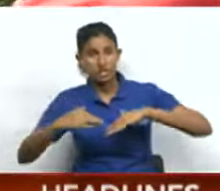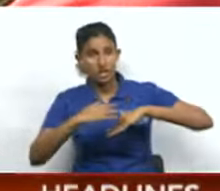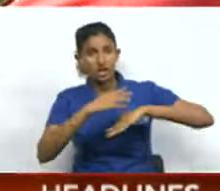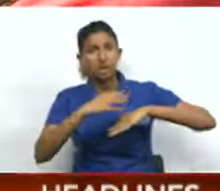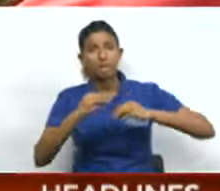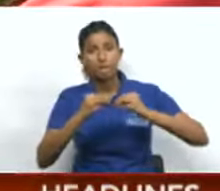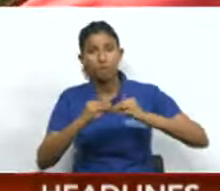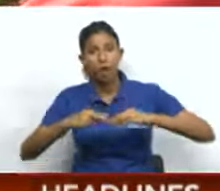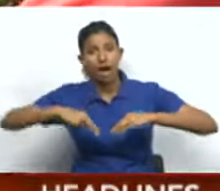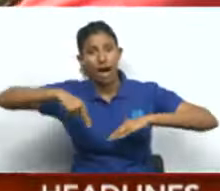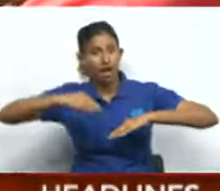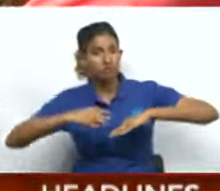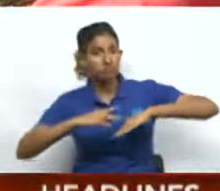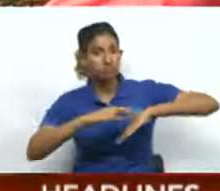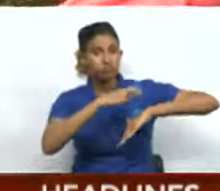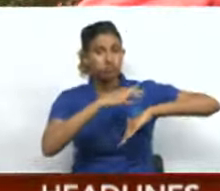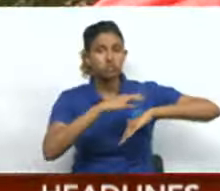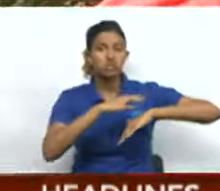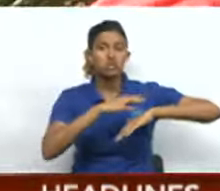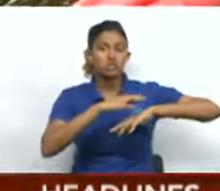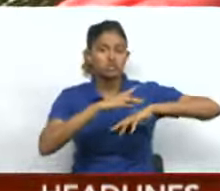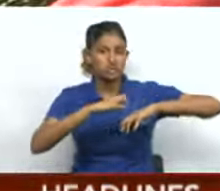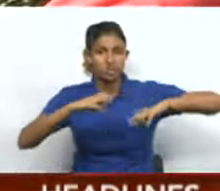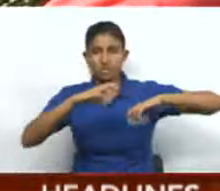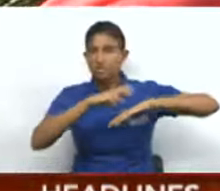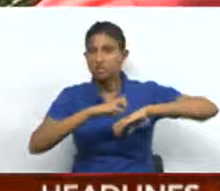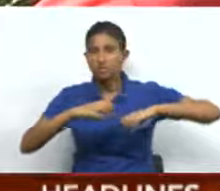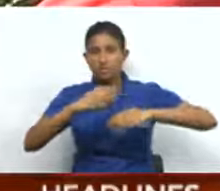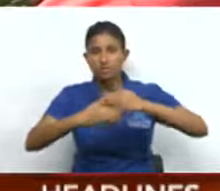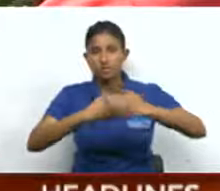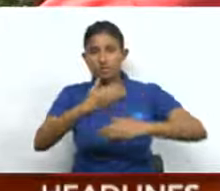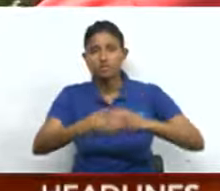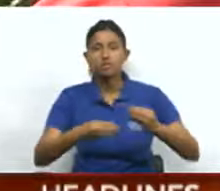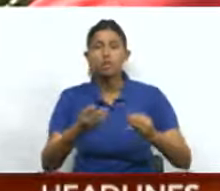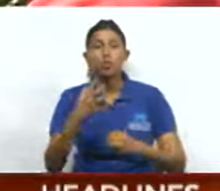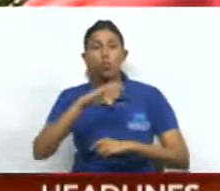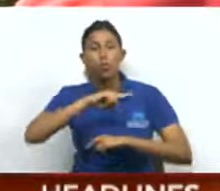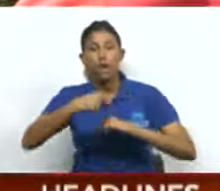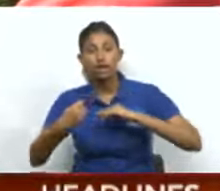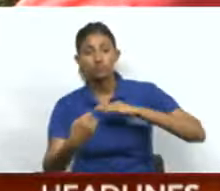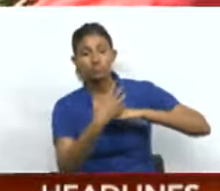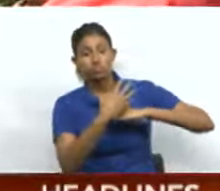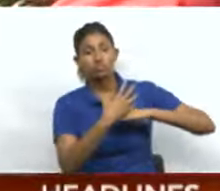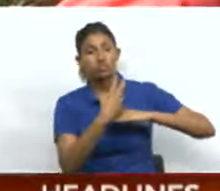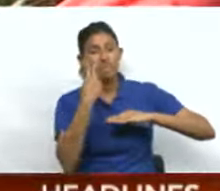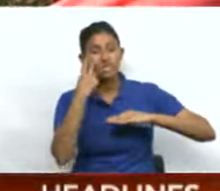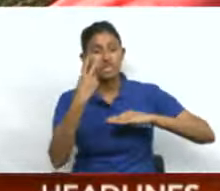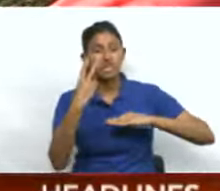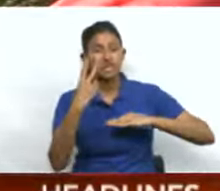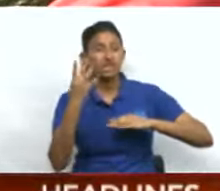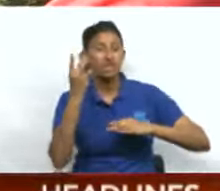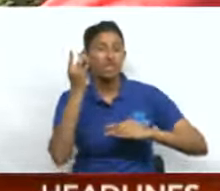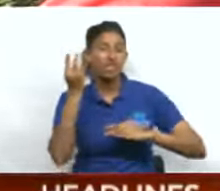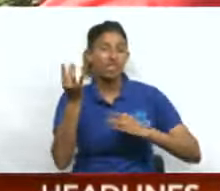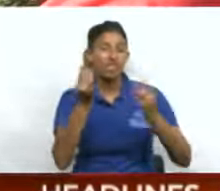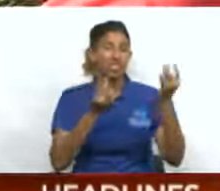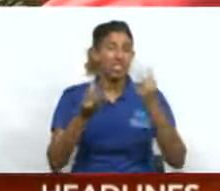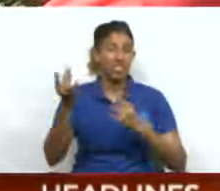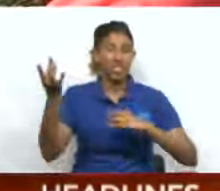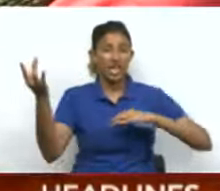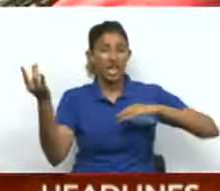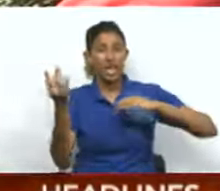that's not with my hitting side of me. When the tide break, the sprinklers hit all on the wall. Sometimes you're free, when you're